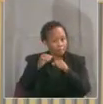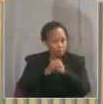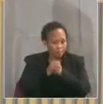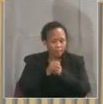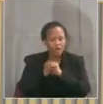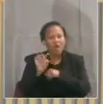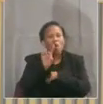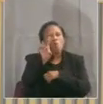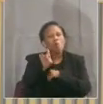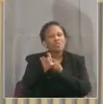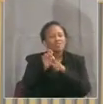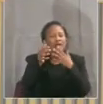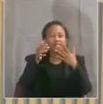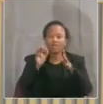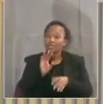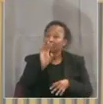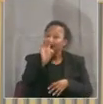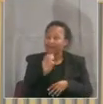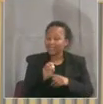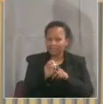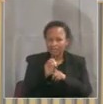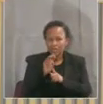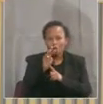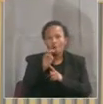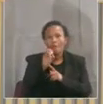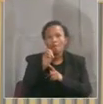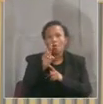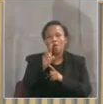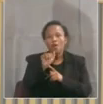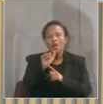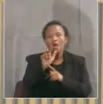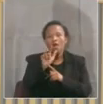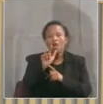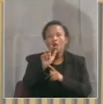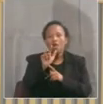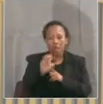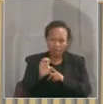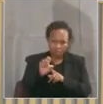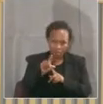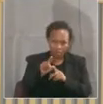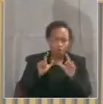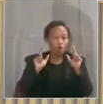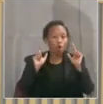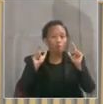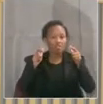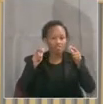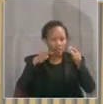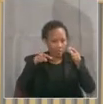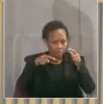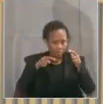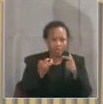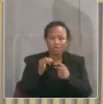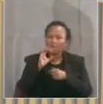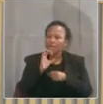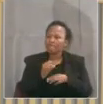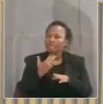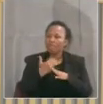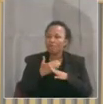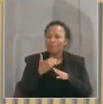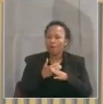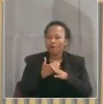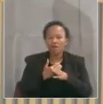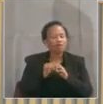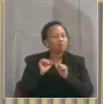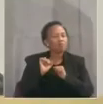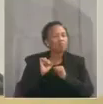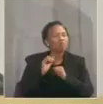the question whether the Moirani Commission considered the role and the work of the